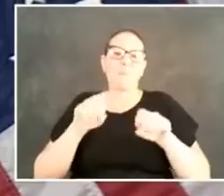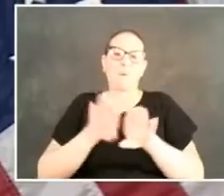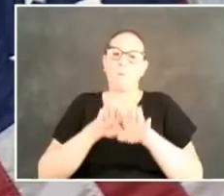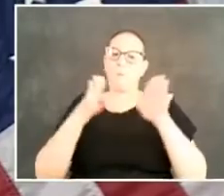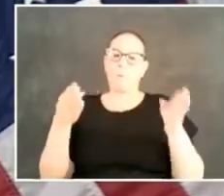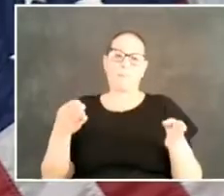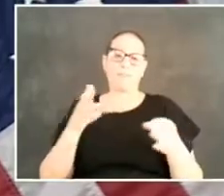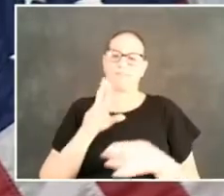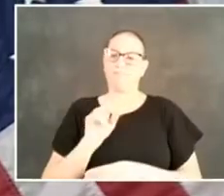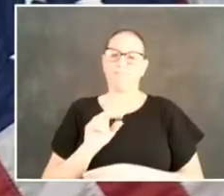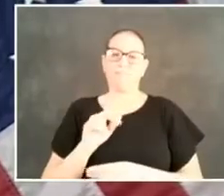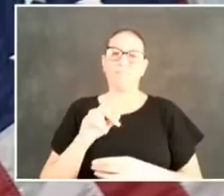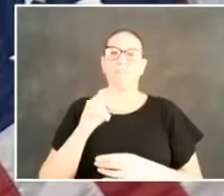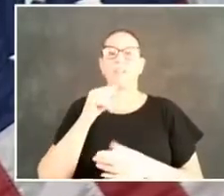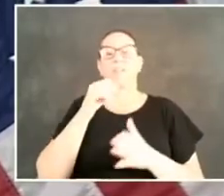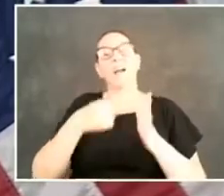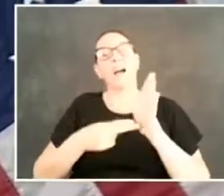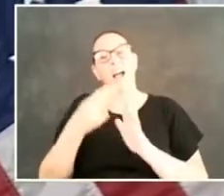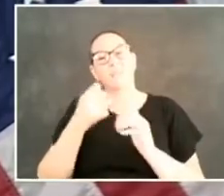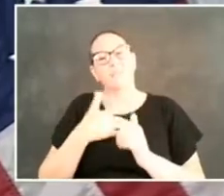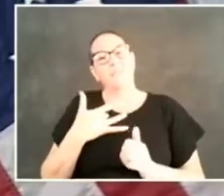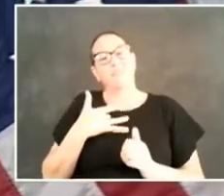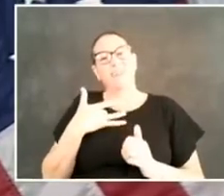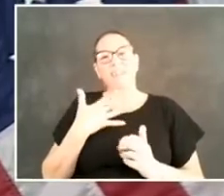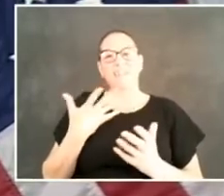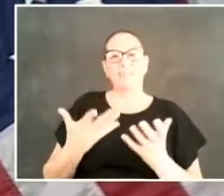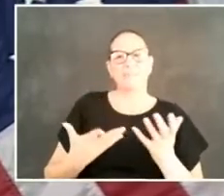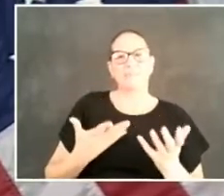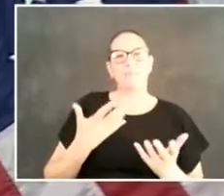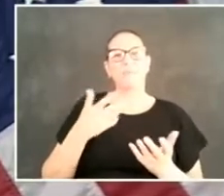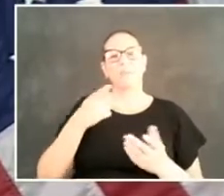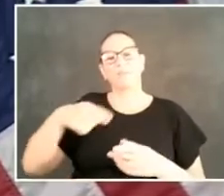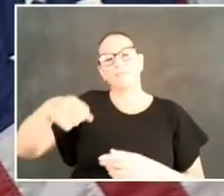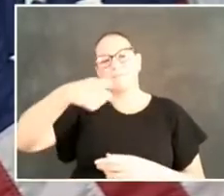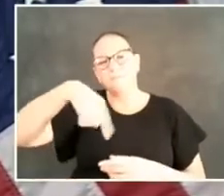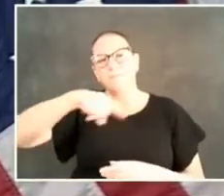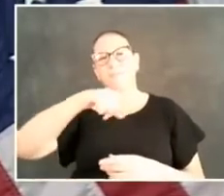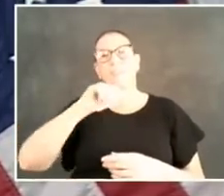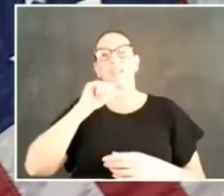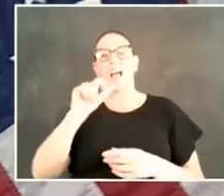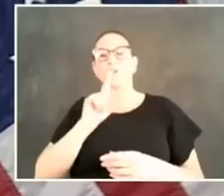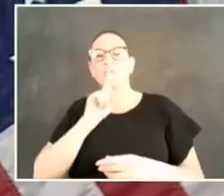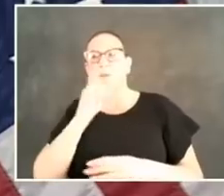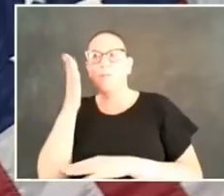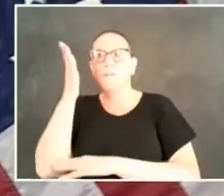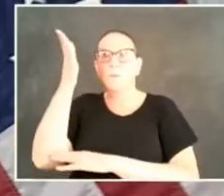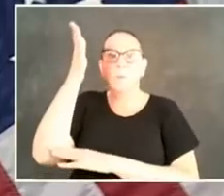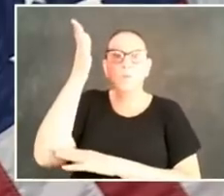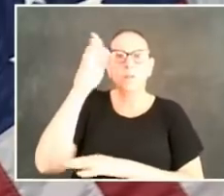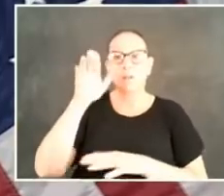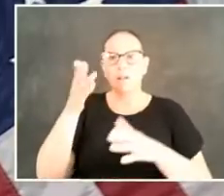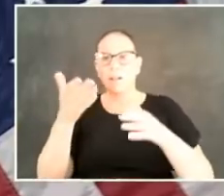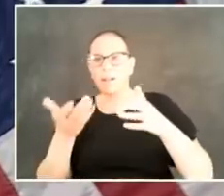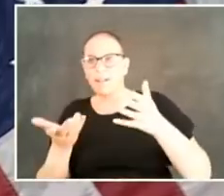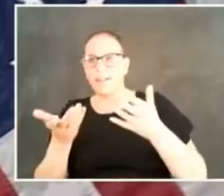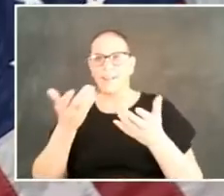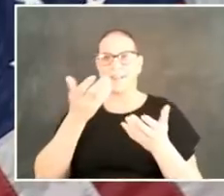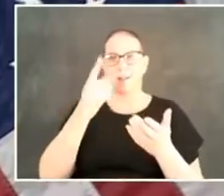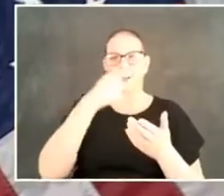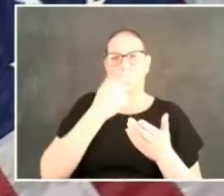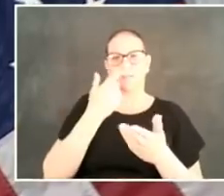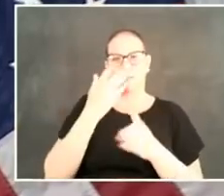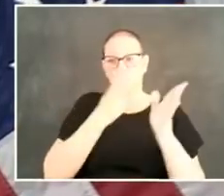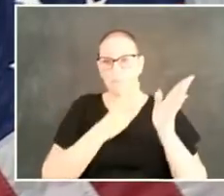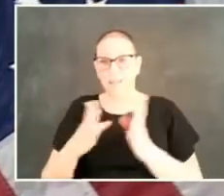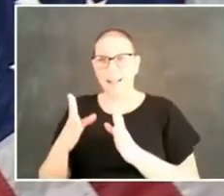because we're all unsure of what the future brings. And a lot of people, have going through now months where there's no